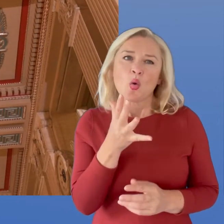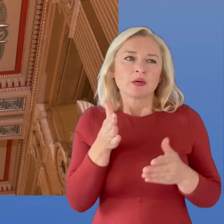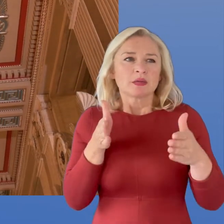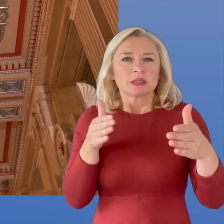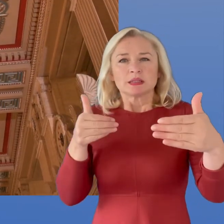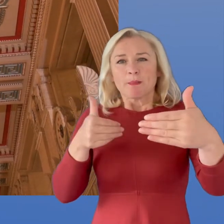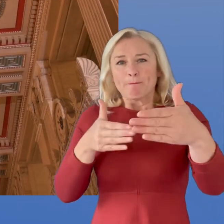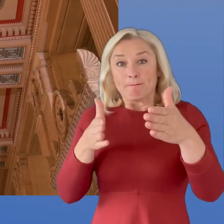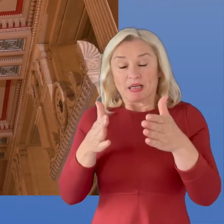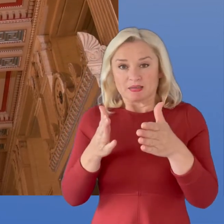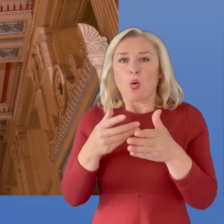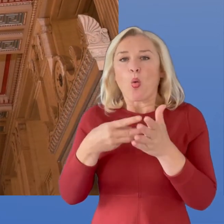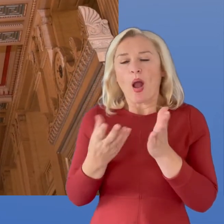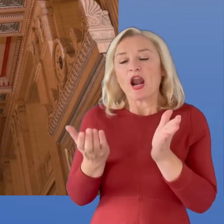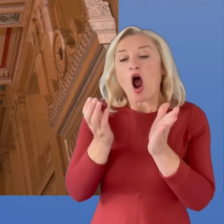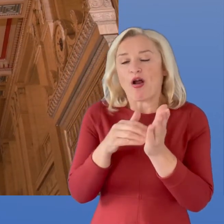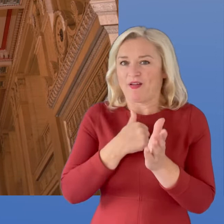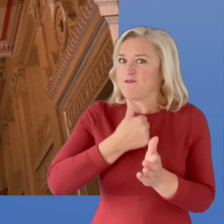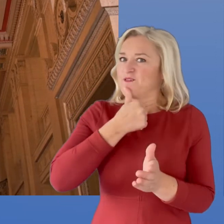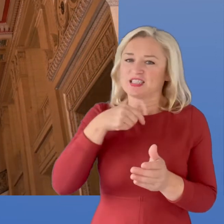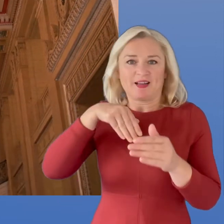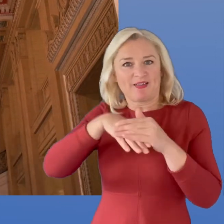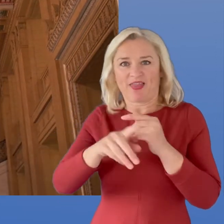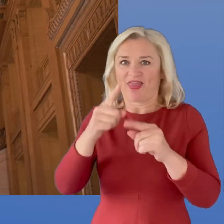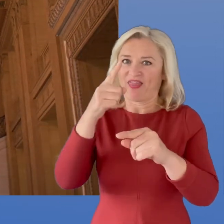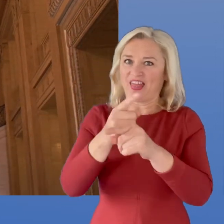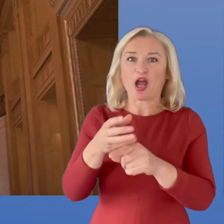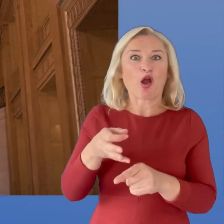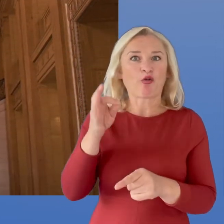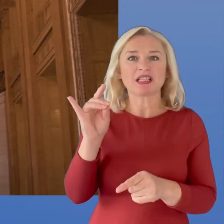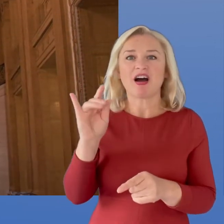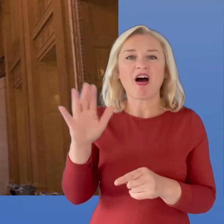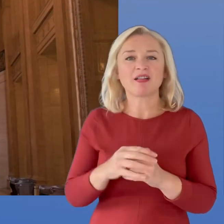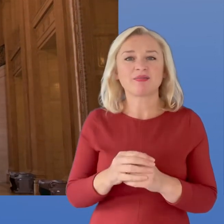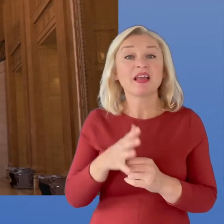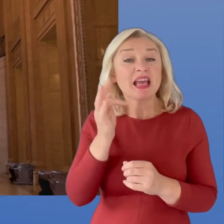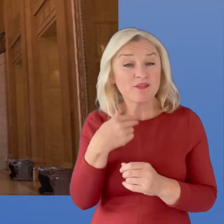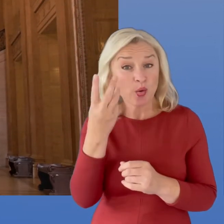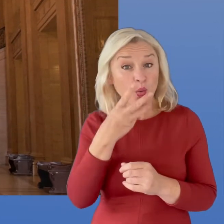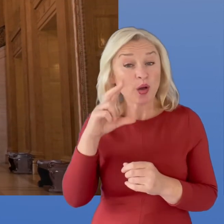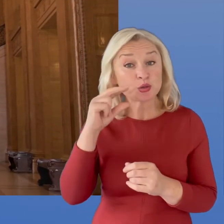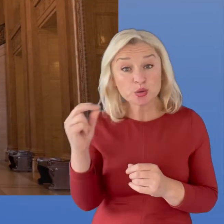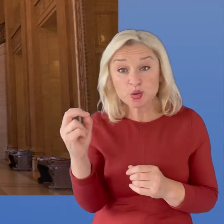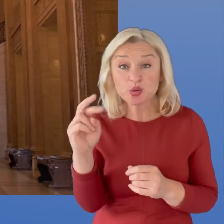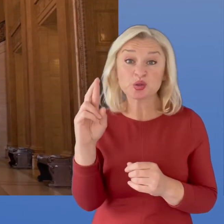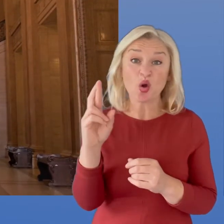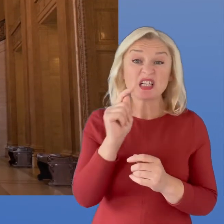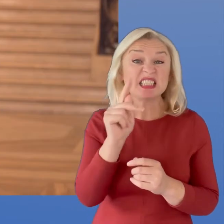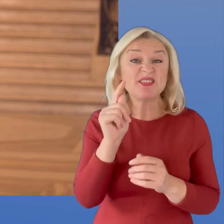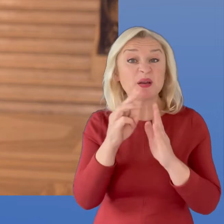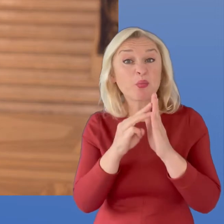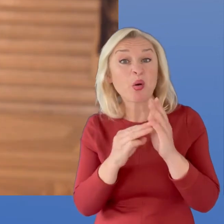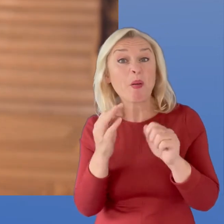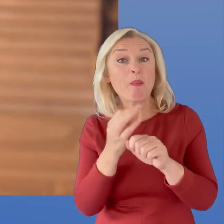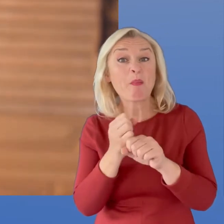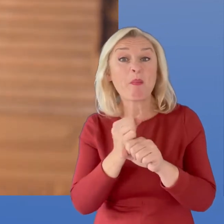This ornate and richly decorated space is the first place visitors see upon entering the building. If you're a regular viewer of news and